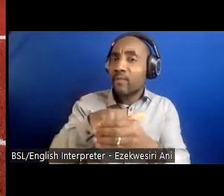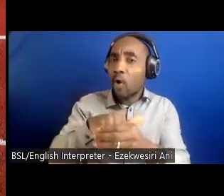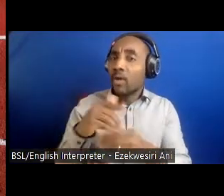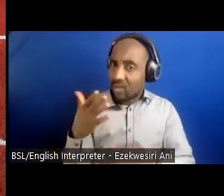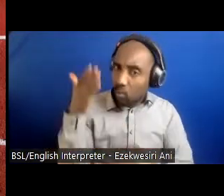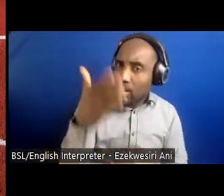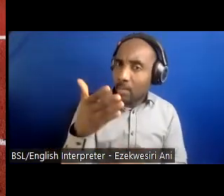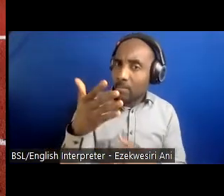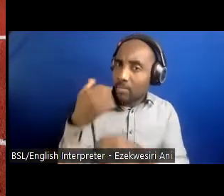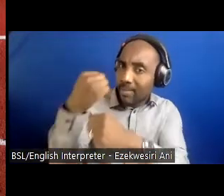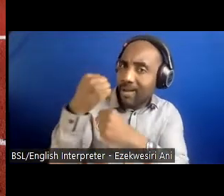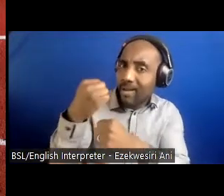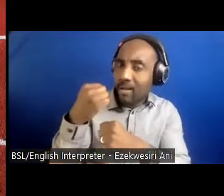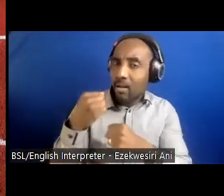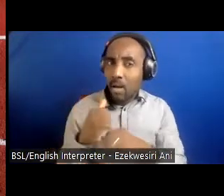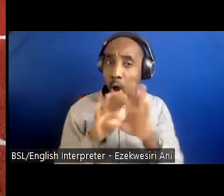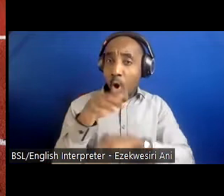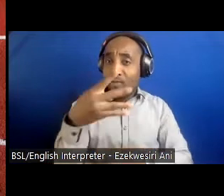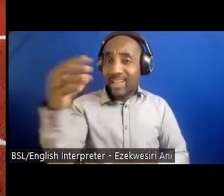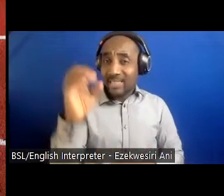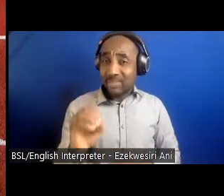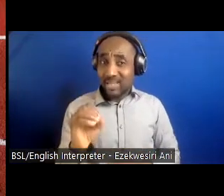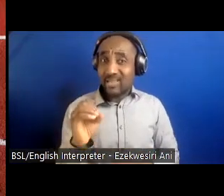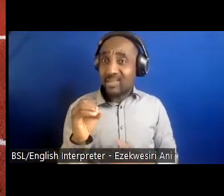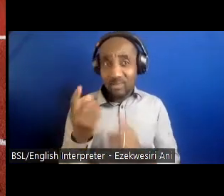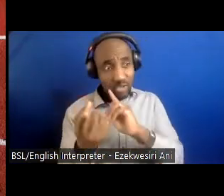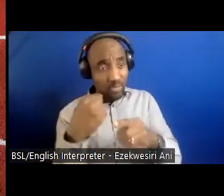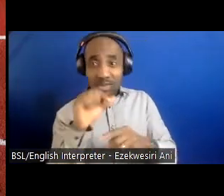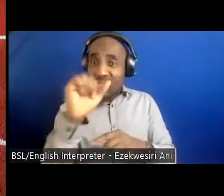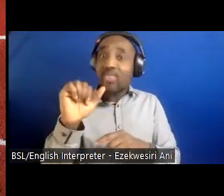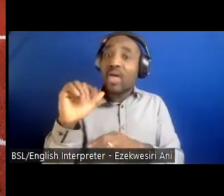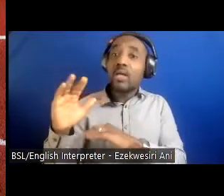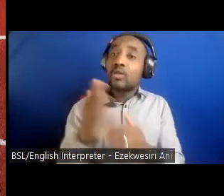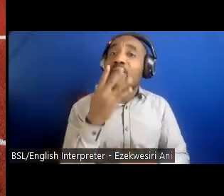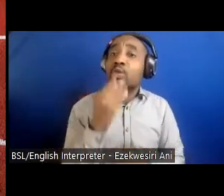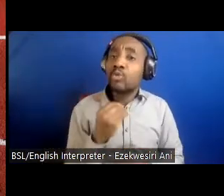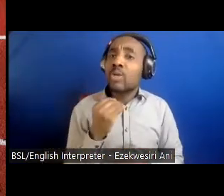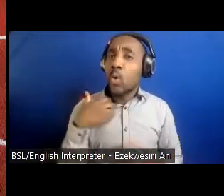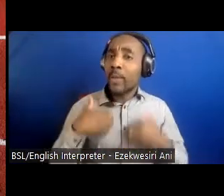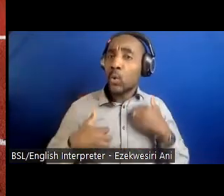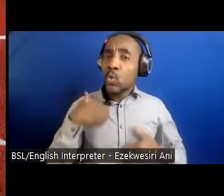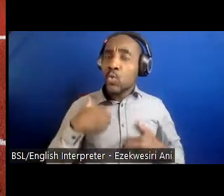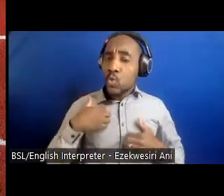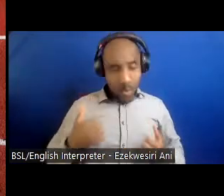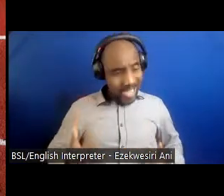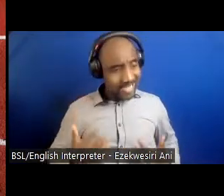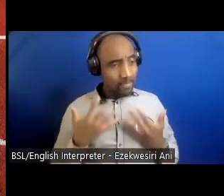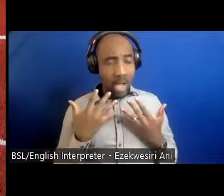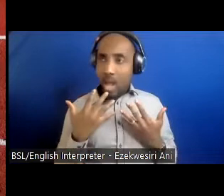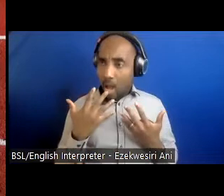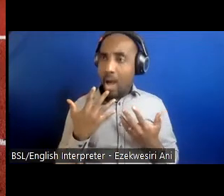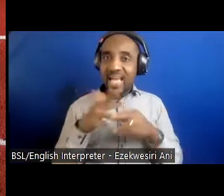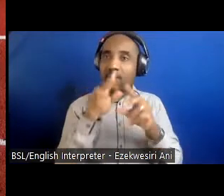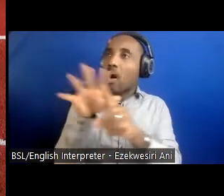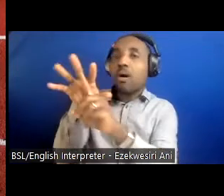90% agreed that their service users would be more inspired to participate in sport if more role models looked like them.